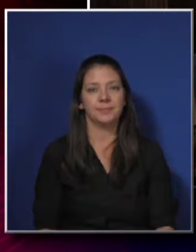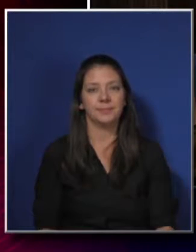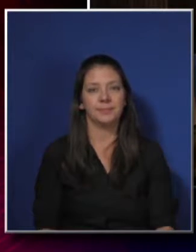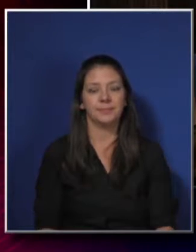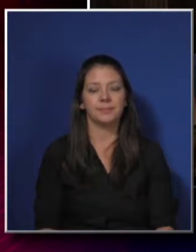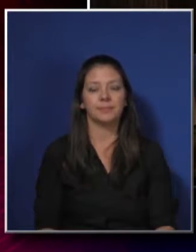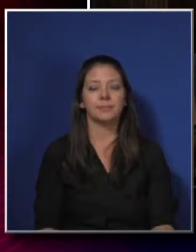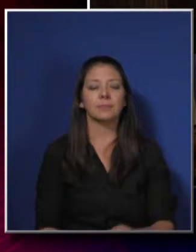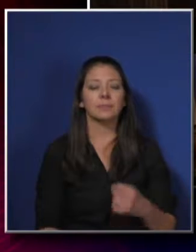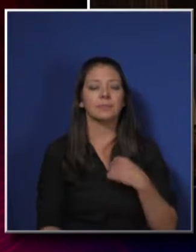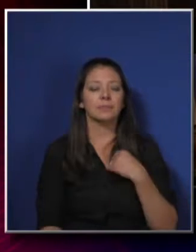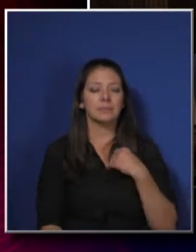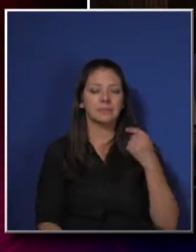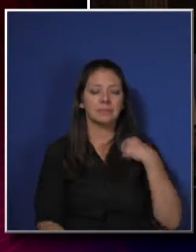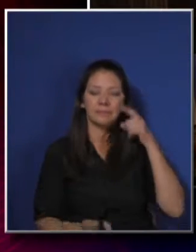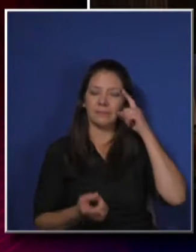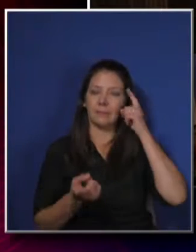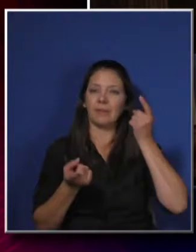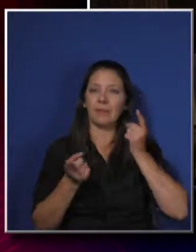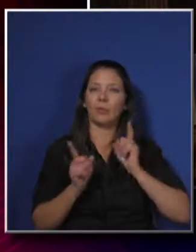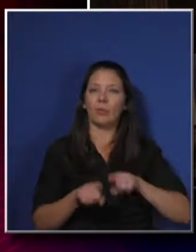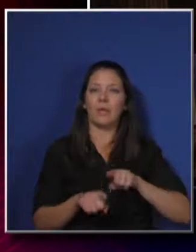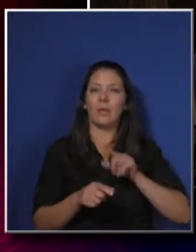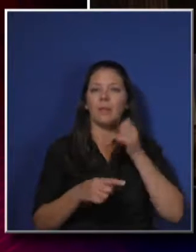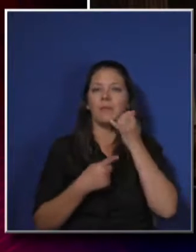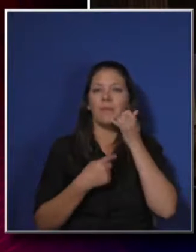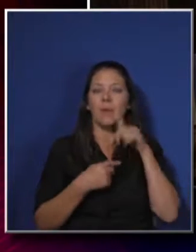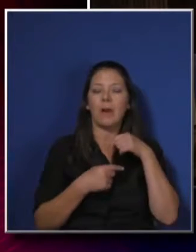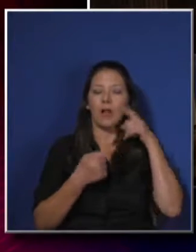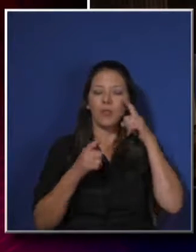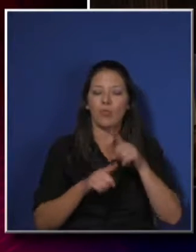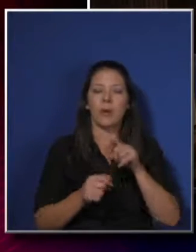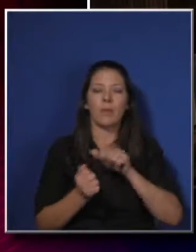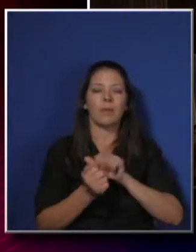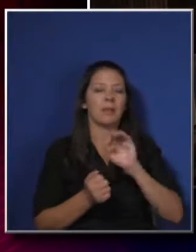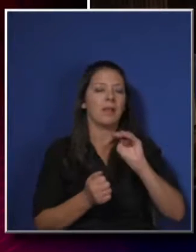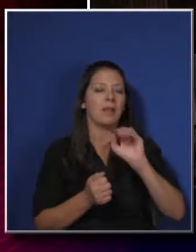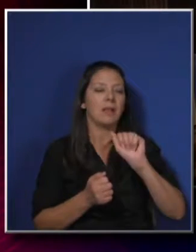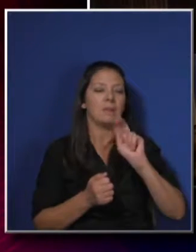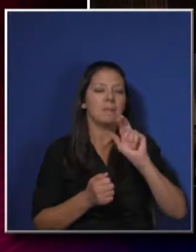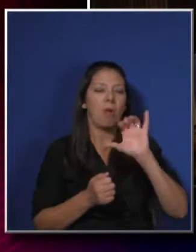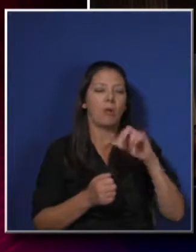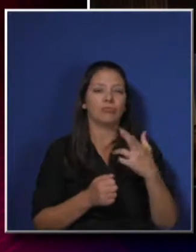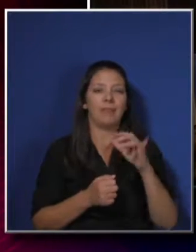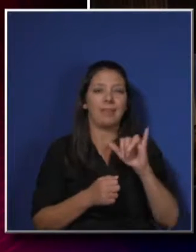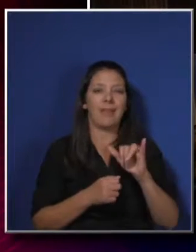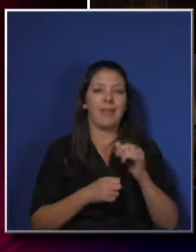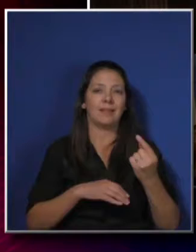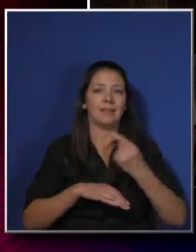Mrs. Gordon, I agree with the March date to be moved.